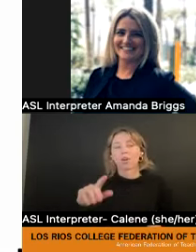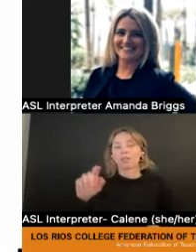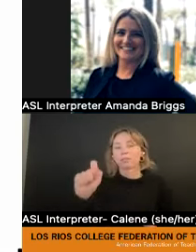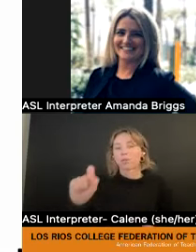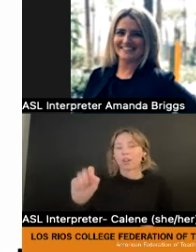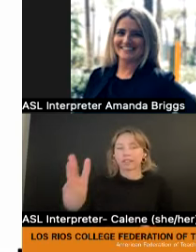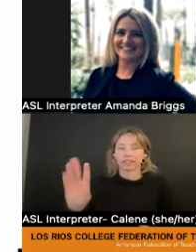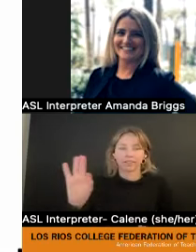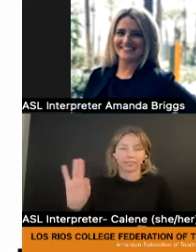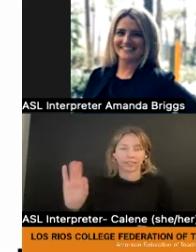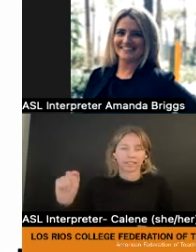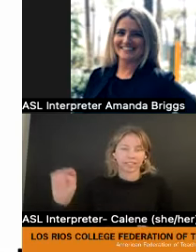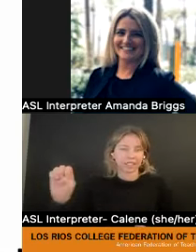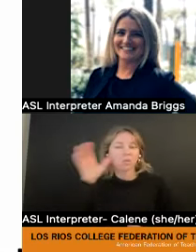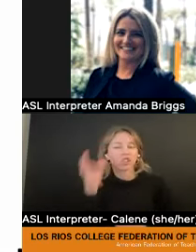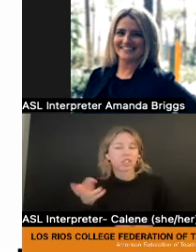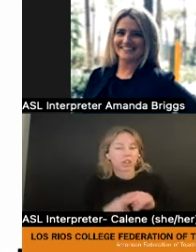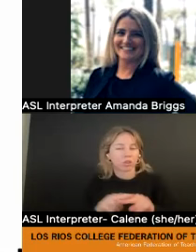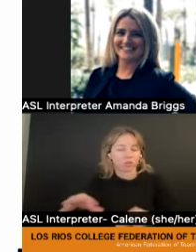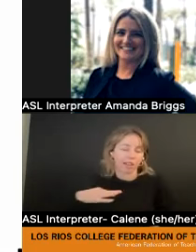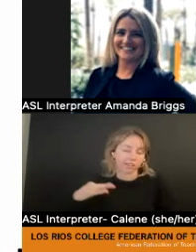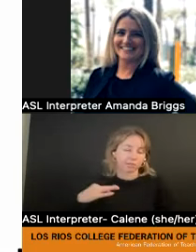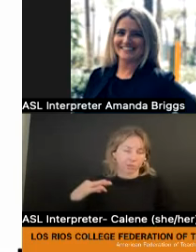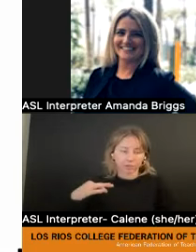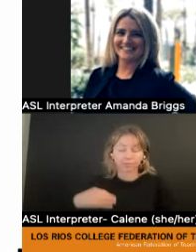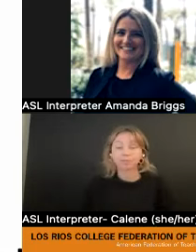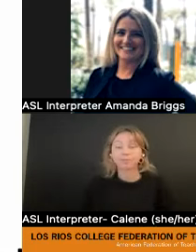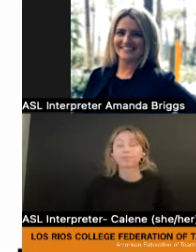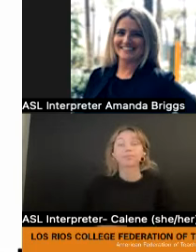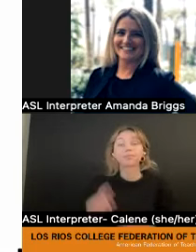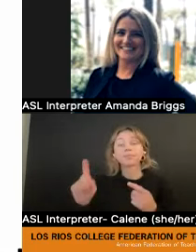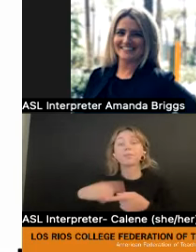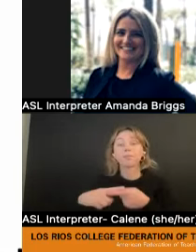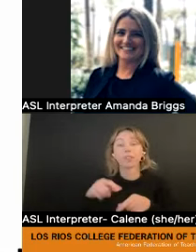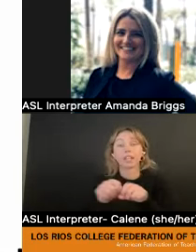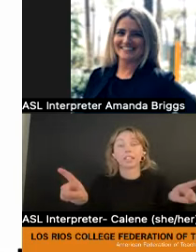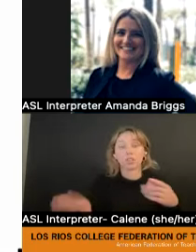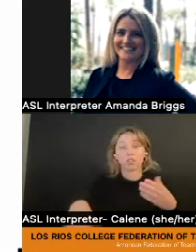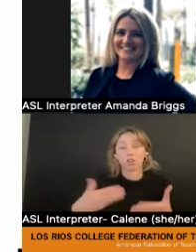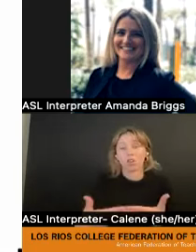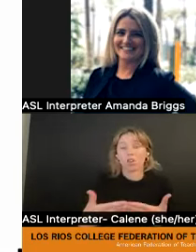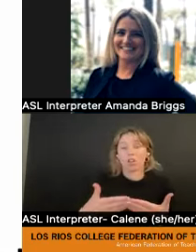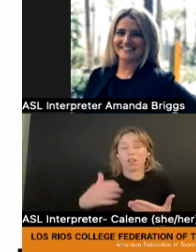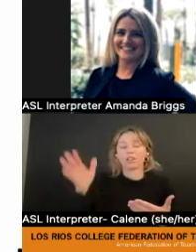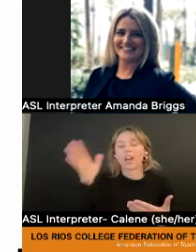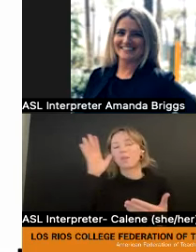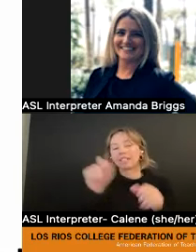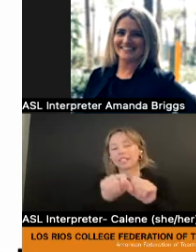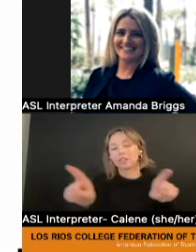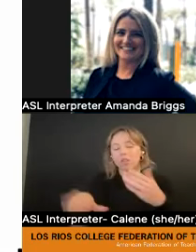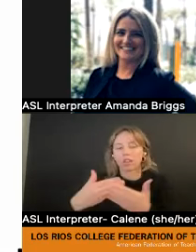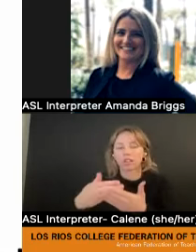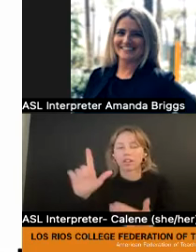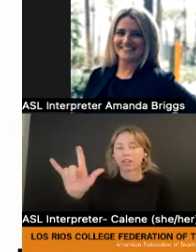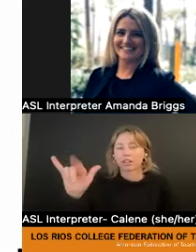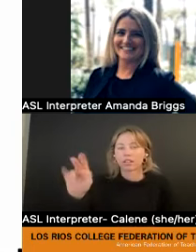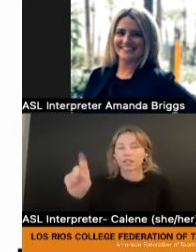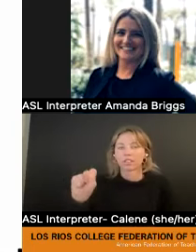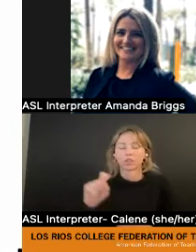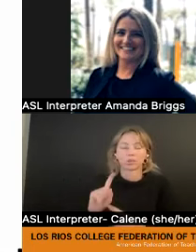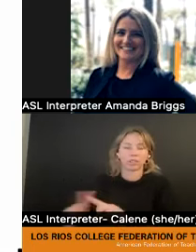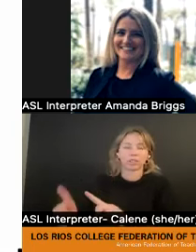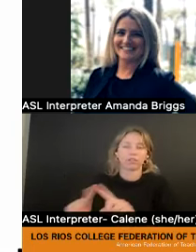your eligibility. We will be sending out, when I send out all of the, I'm gonna send out links to a lot of the different